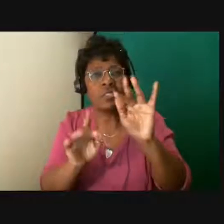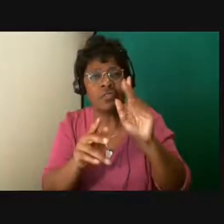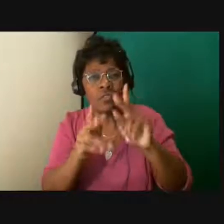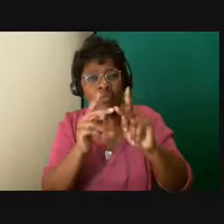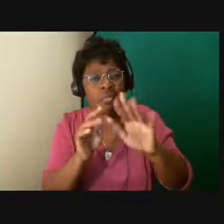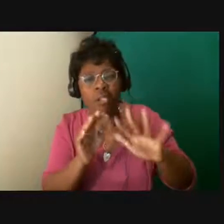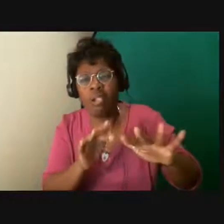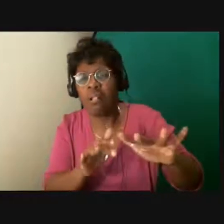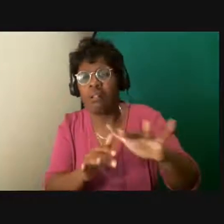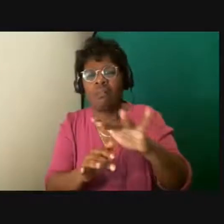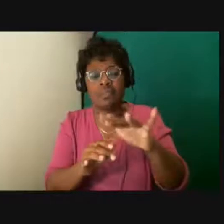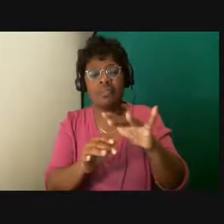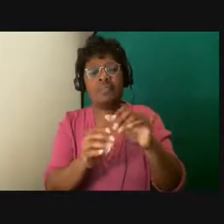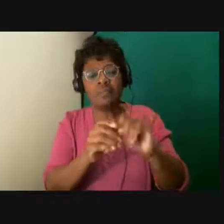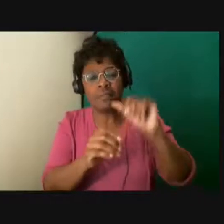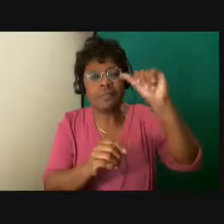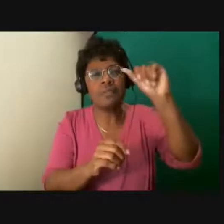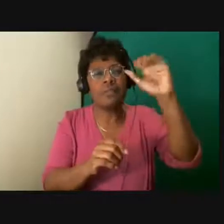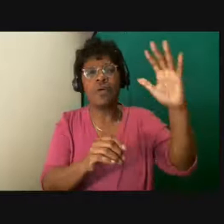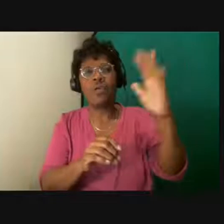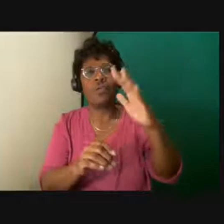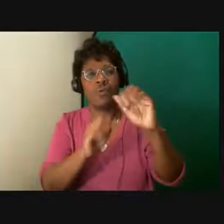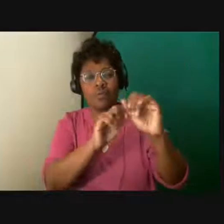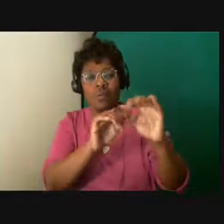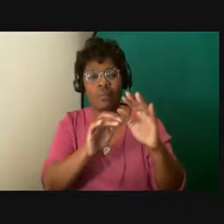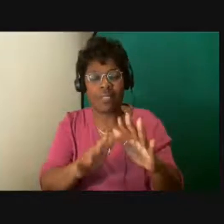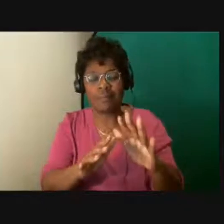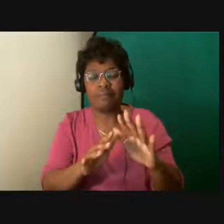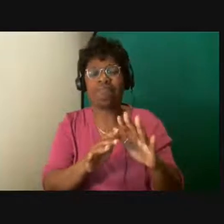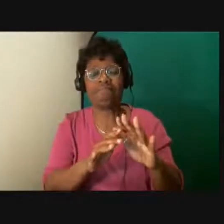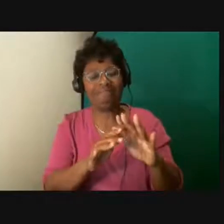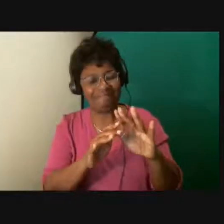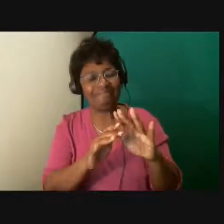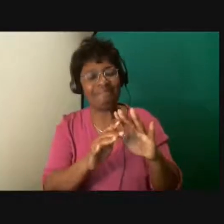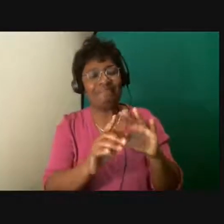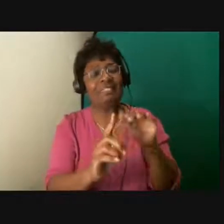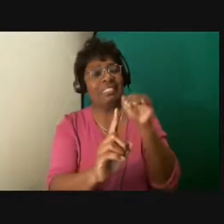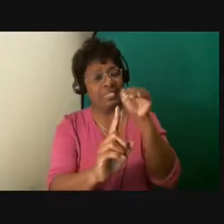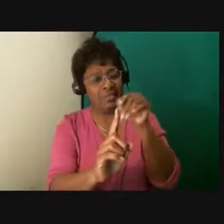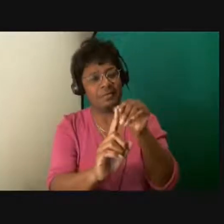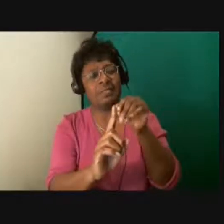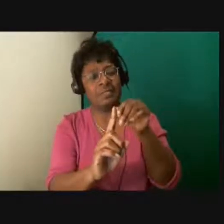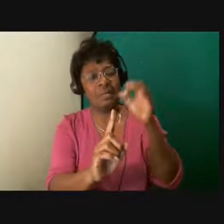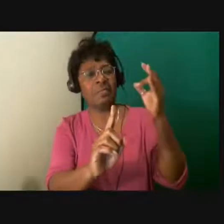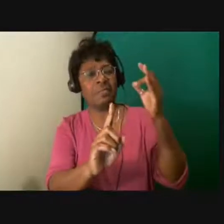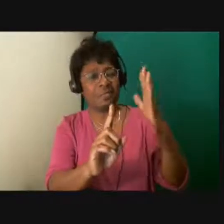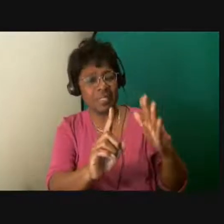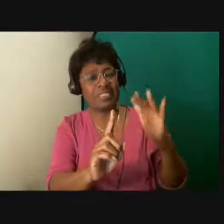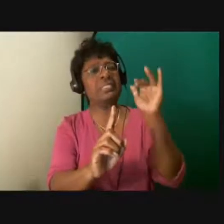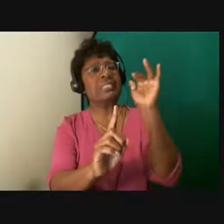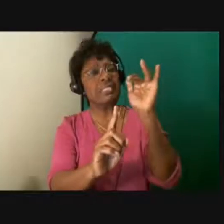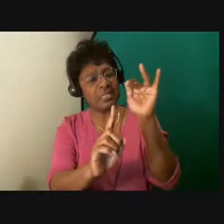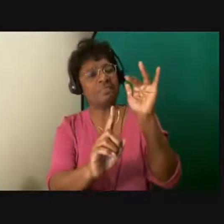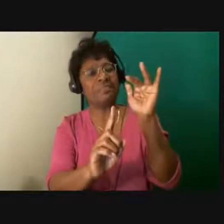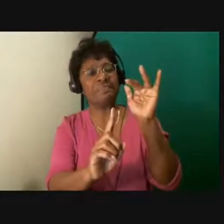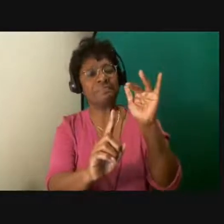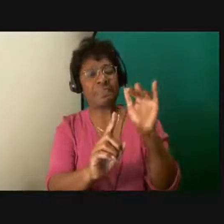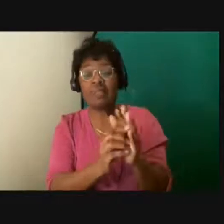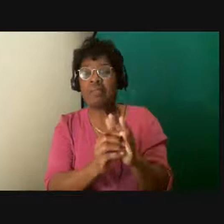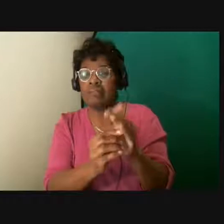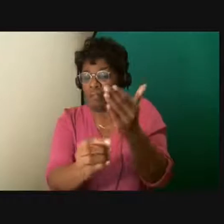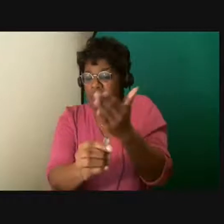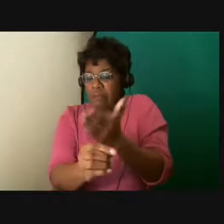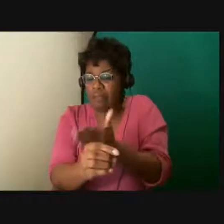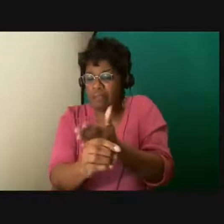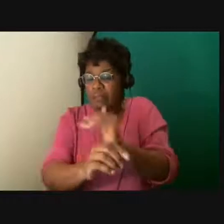soil, Father. So we ask you right now, Father God, just to touch him right now, Father God. Touch our founders right now, Father God. Touch